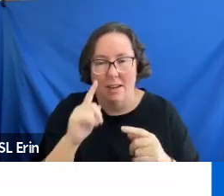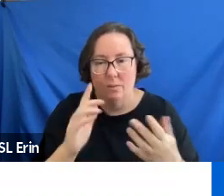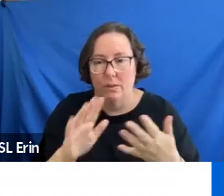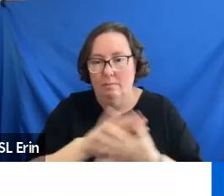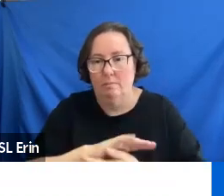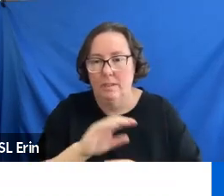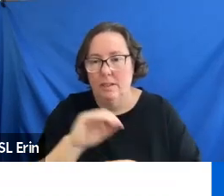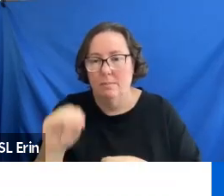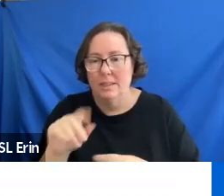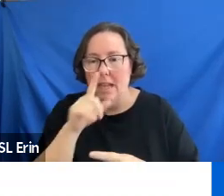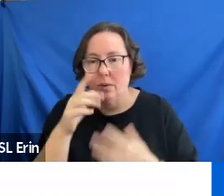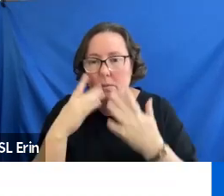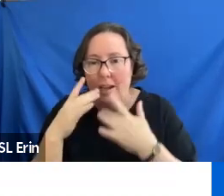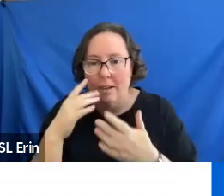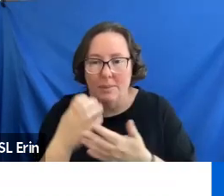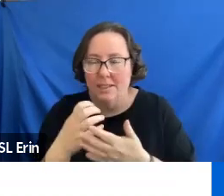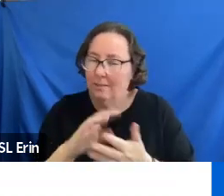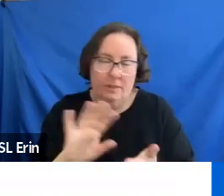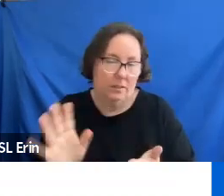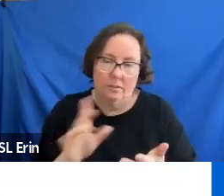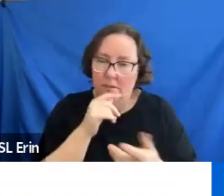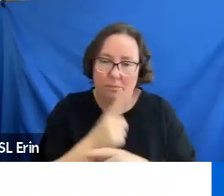percentage of students who are economically disadvantaged.